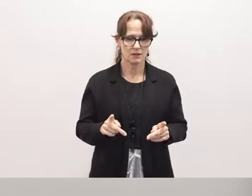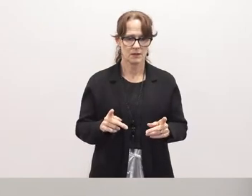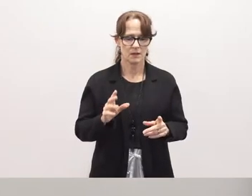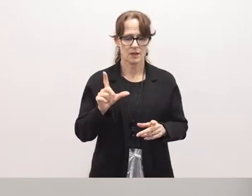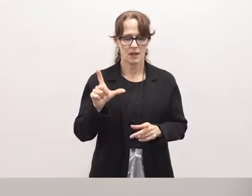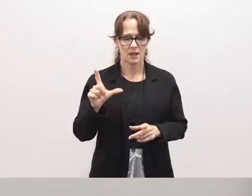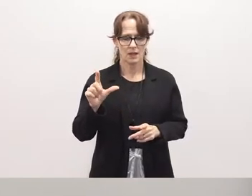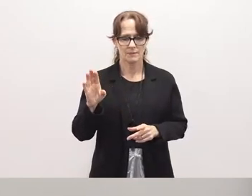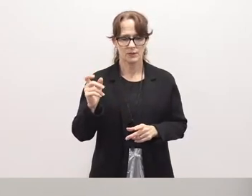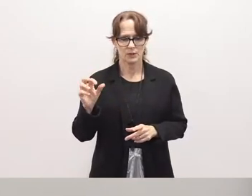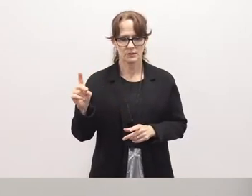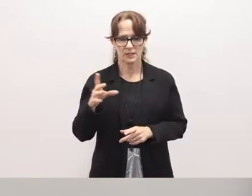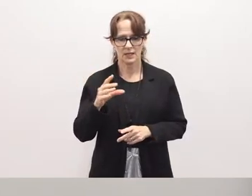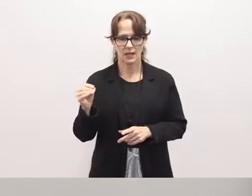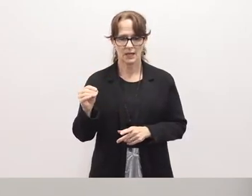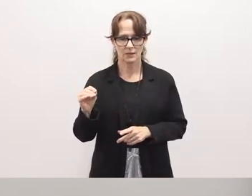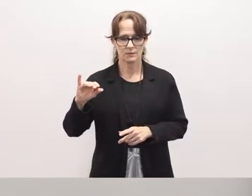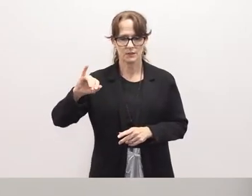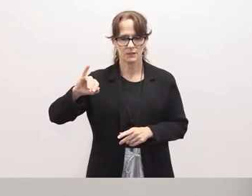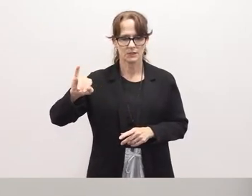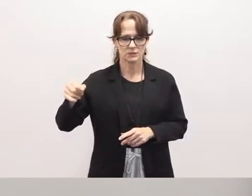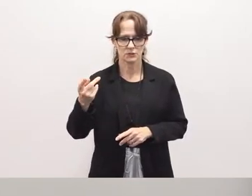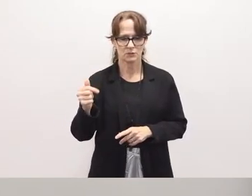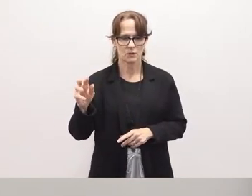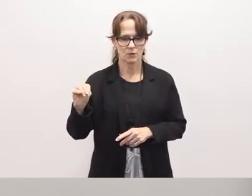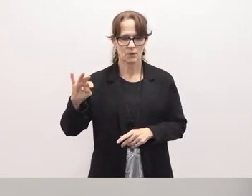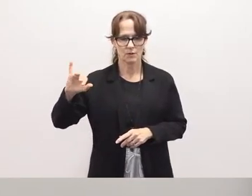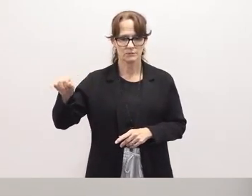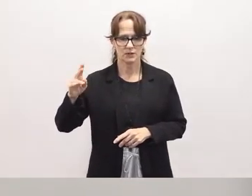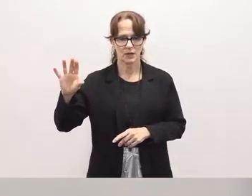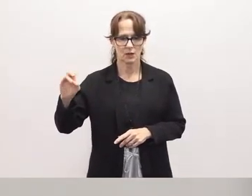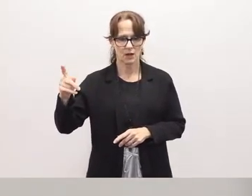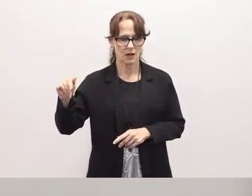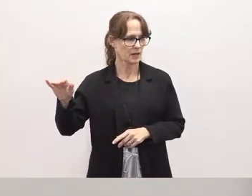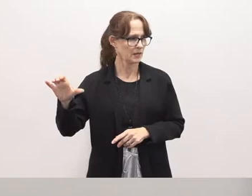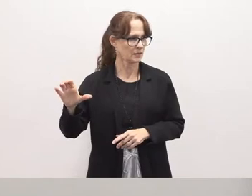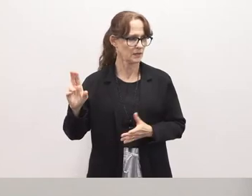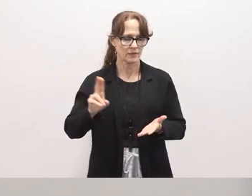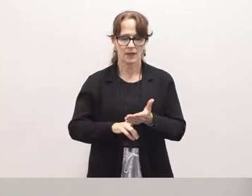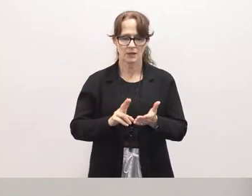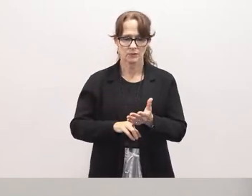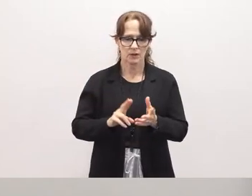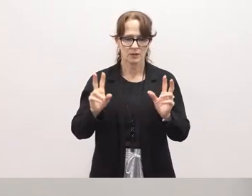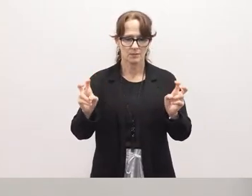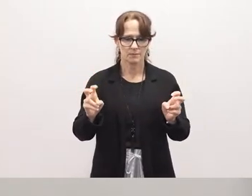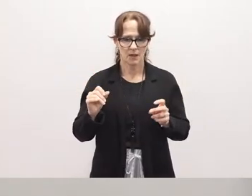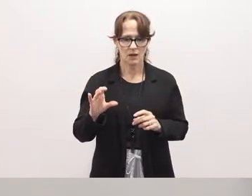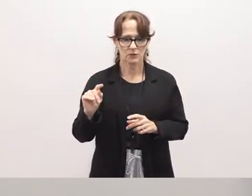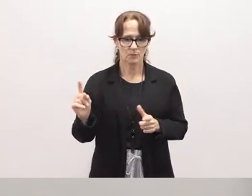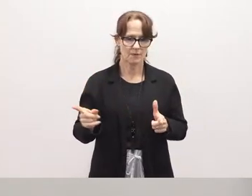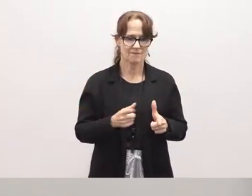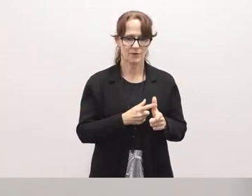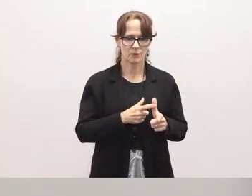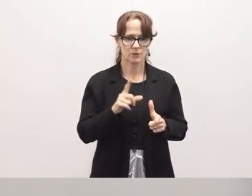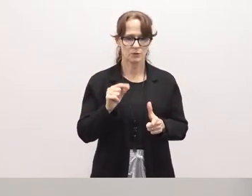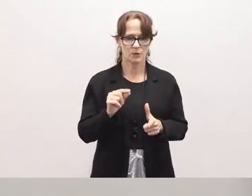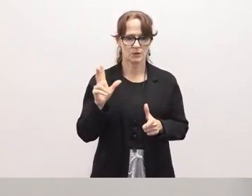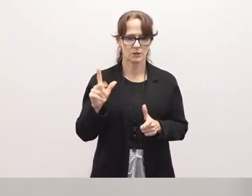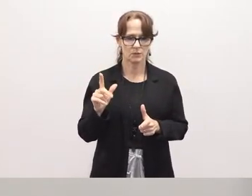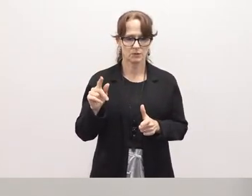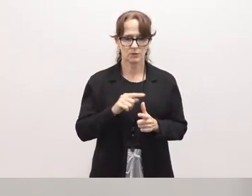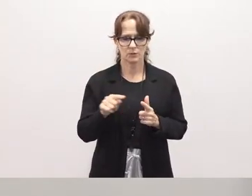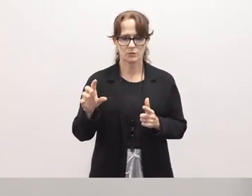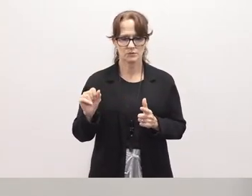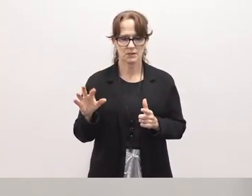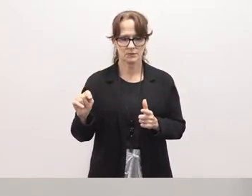Long Beach Unified School District and Jerome Jack Kalanick. Contract term is effective October 1st, 2023